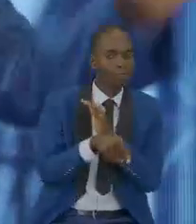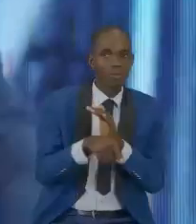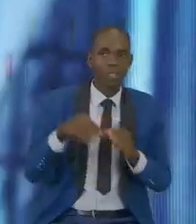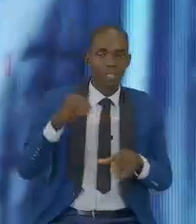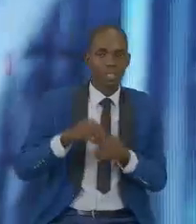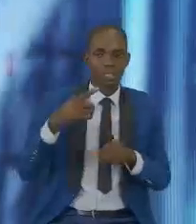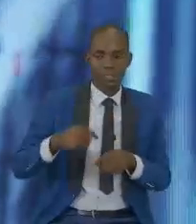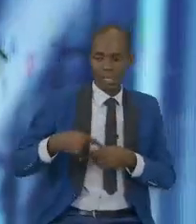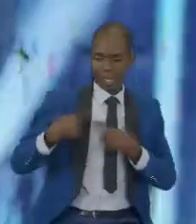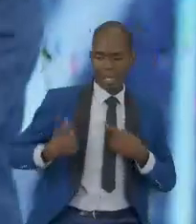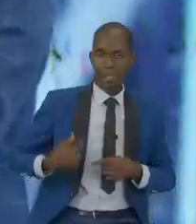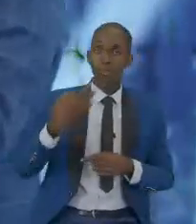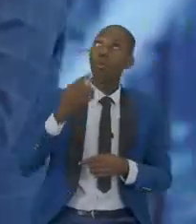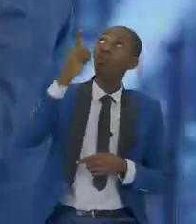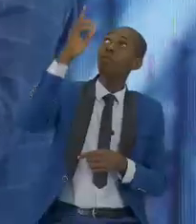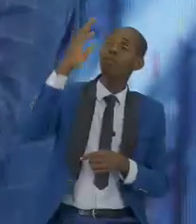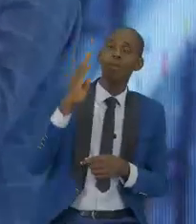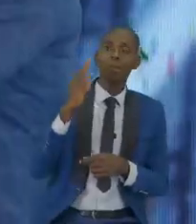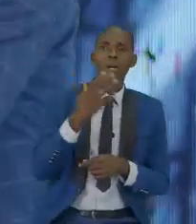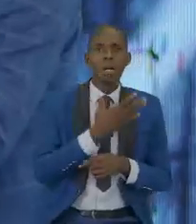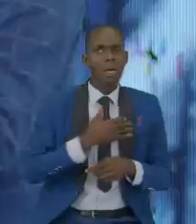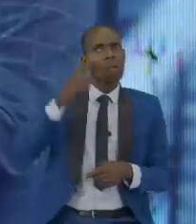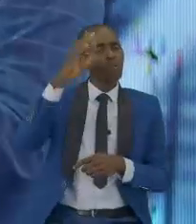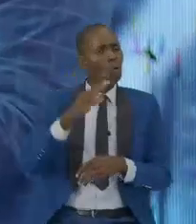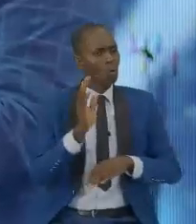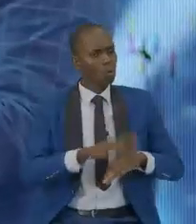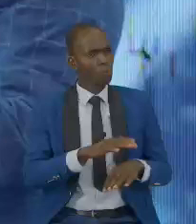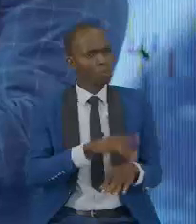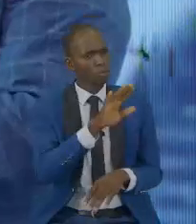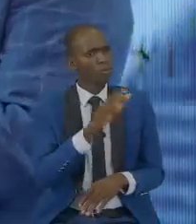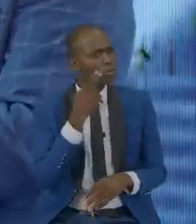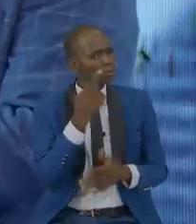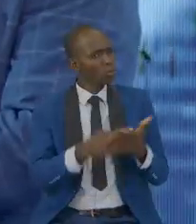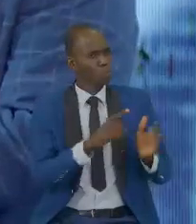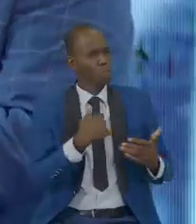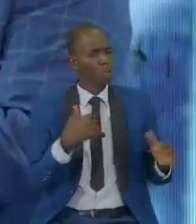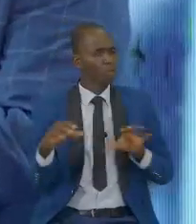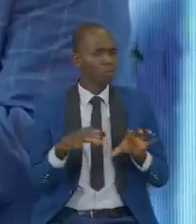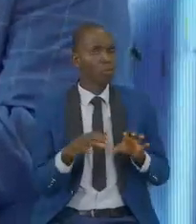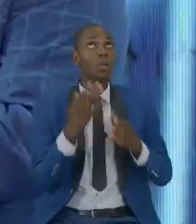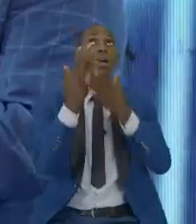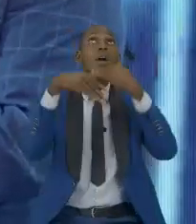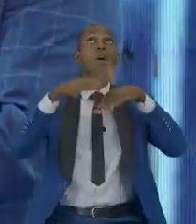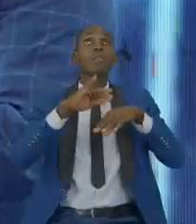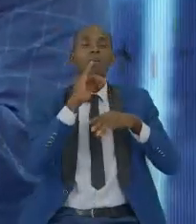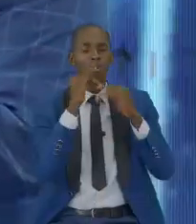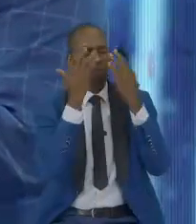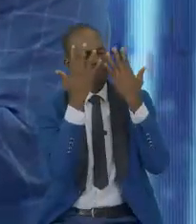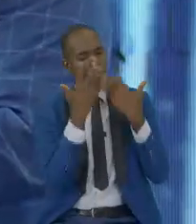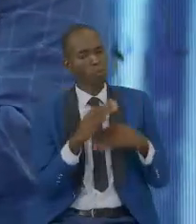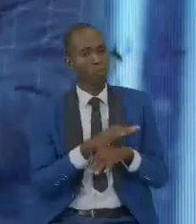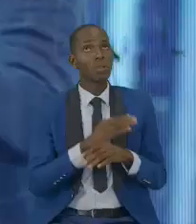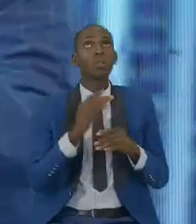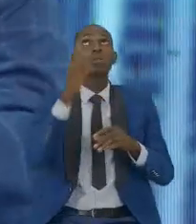the Almighty God. And you said, see what you've done. Heaven is sorrowful. God is